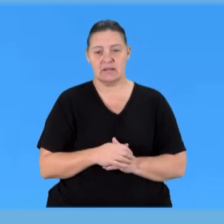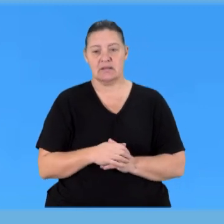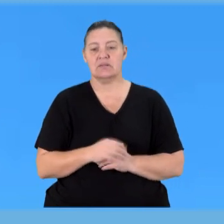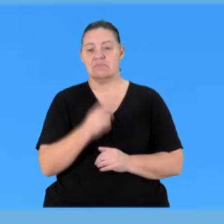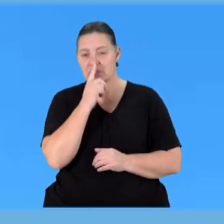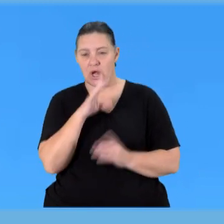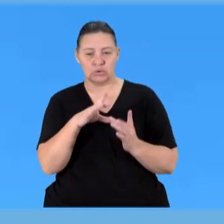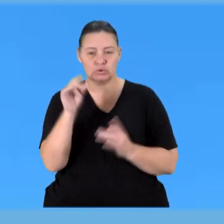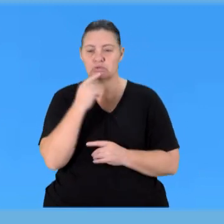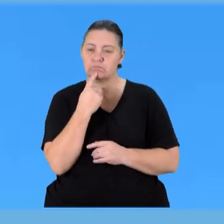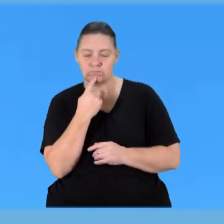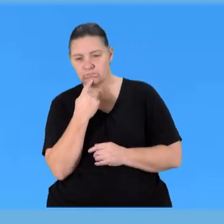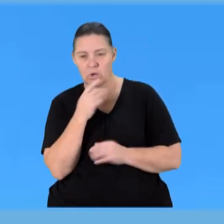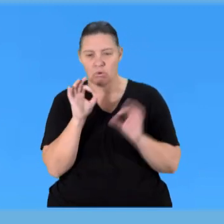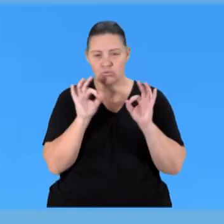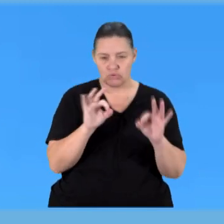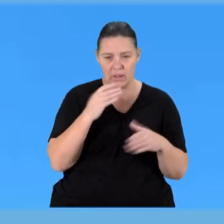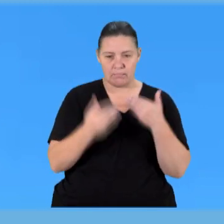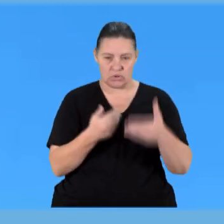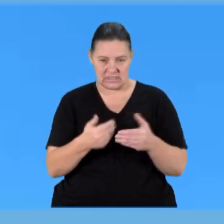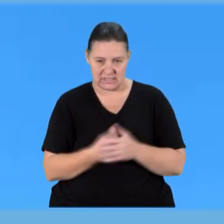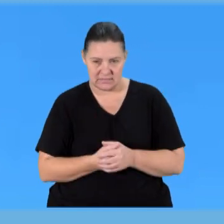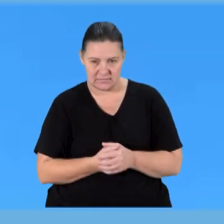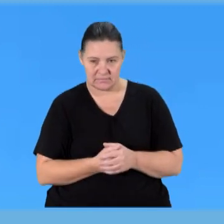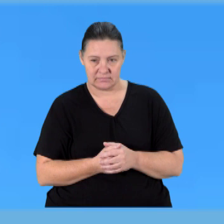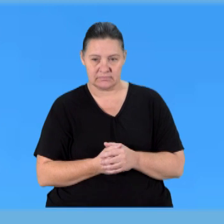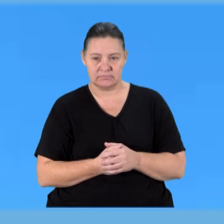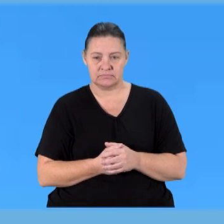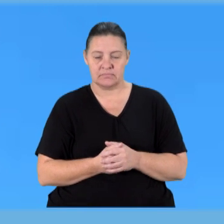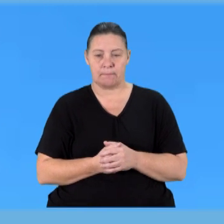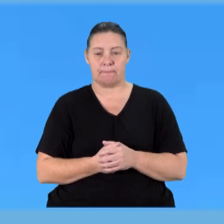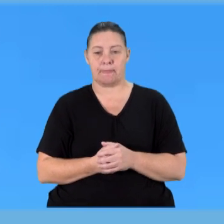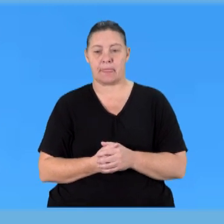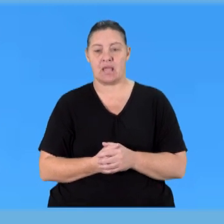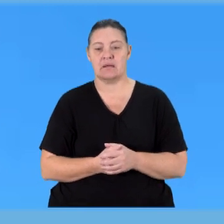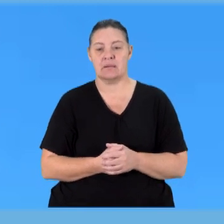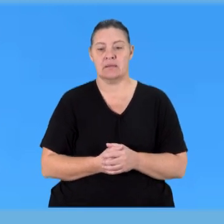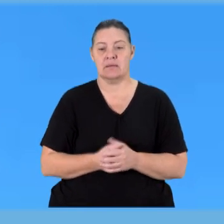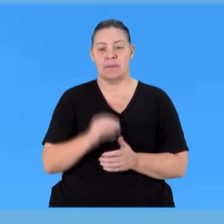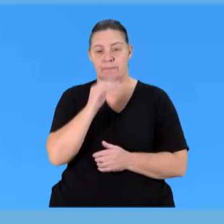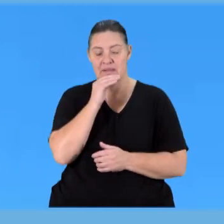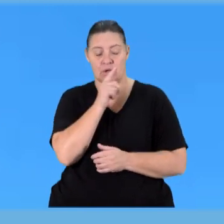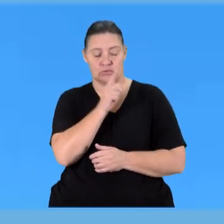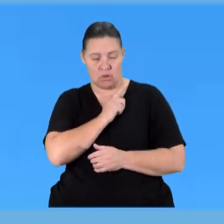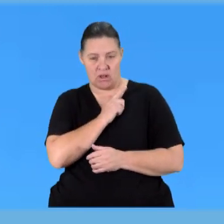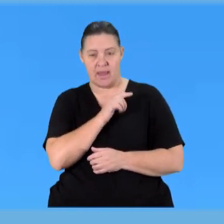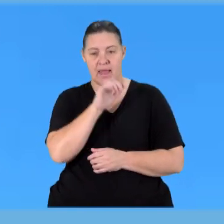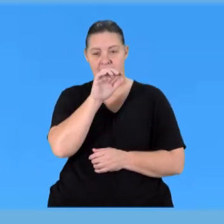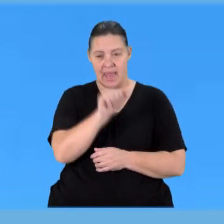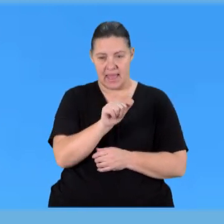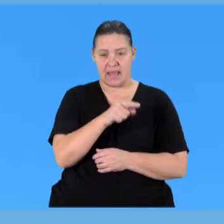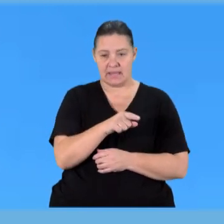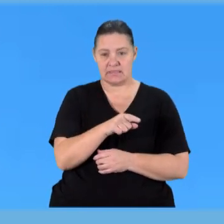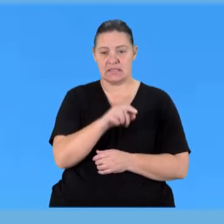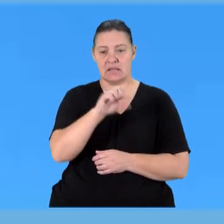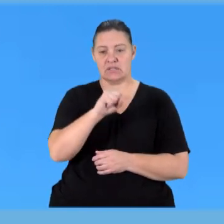from the list given here, we need to choose the correct process or the processes. So A, we are told that